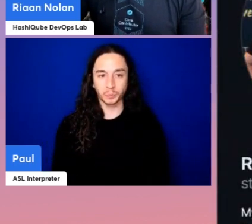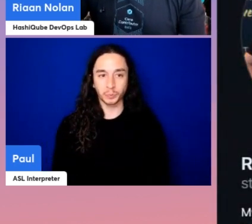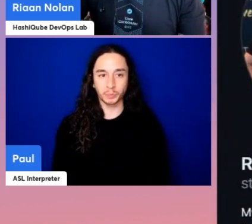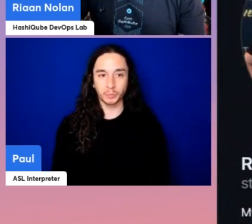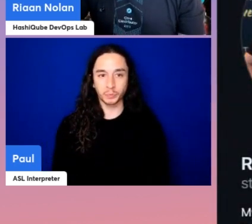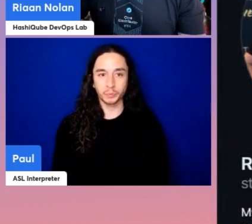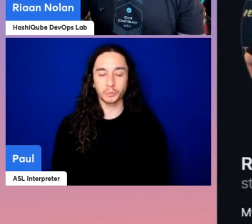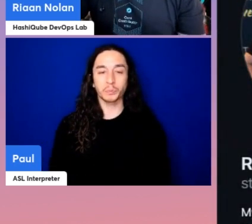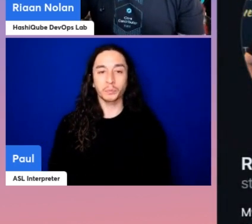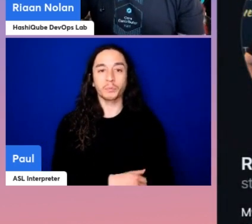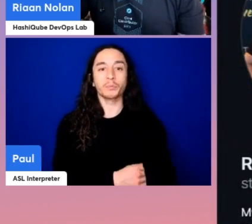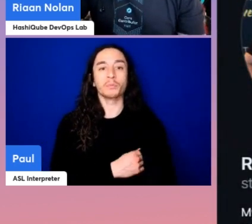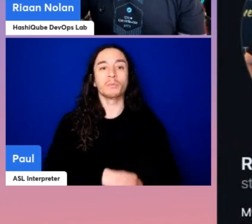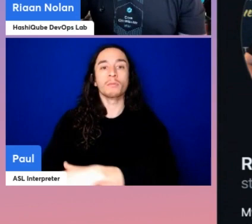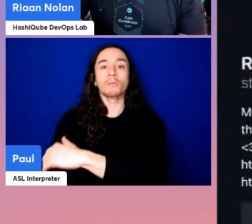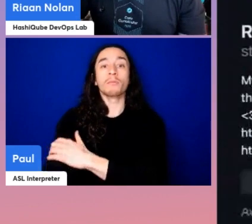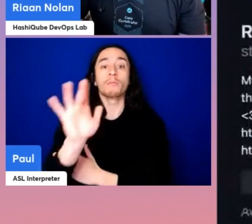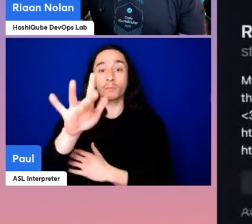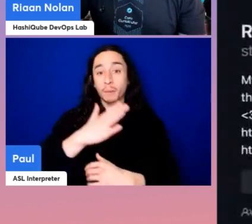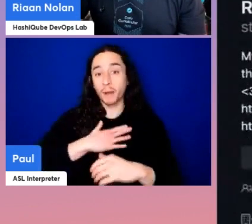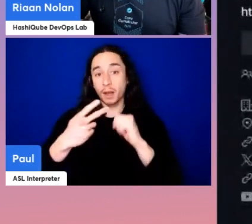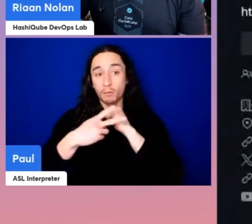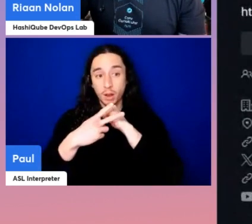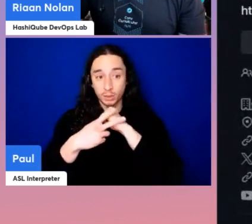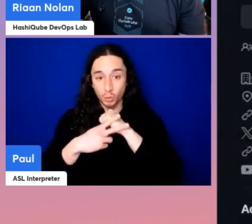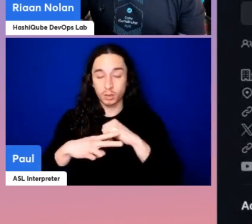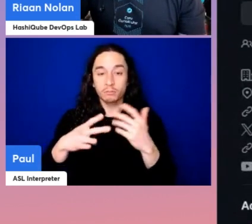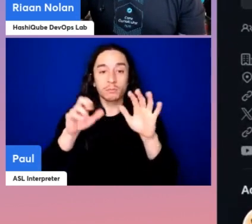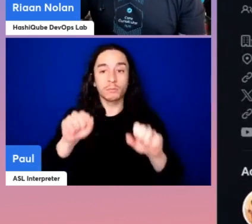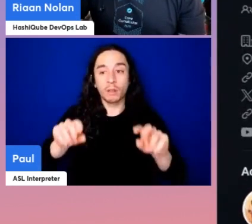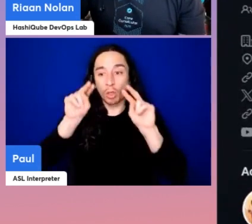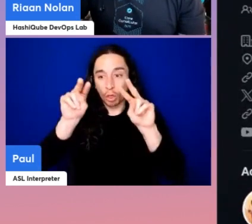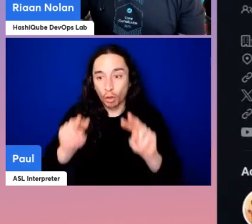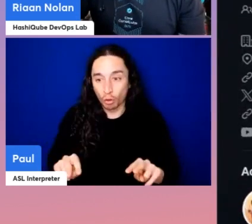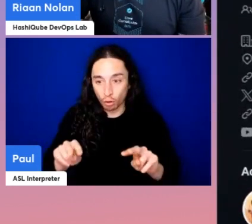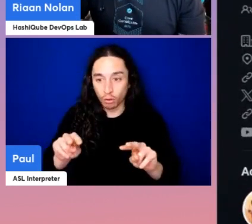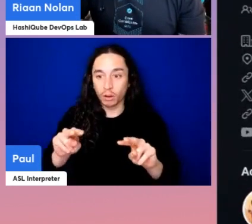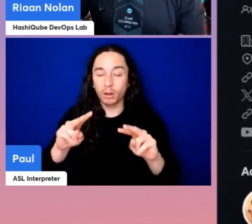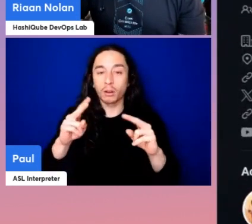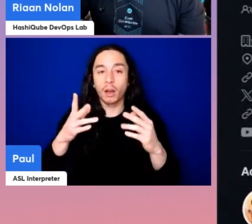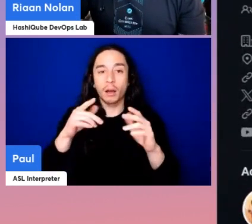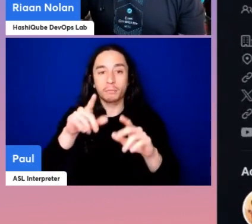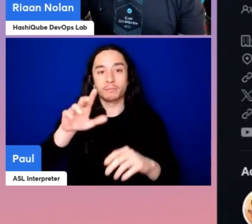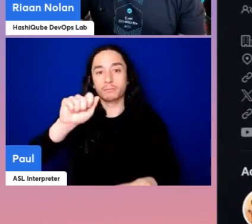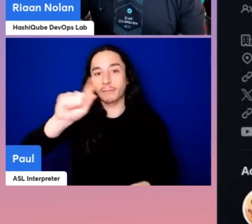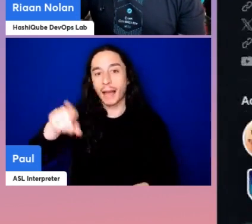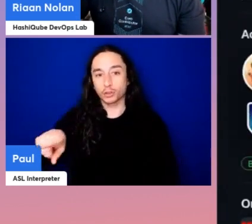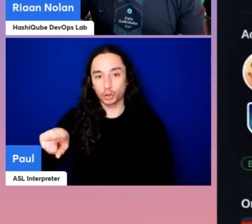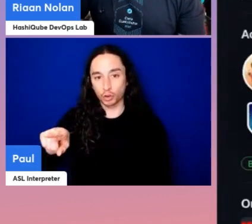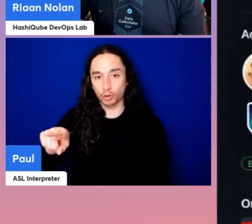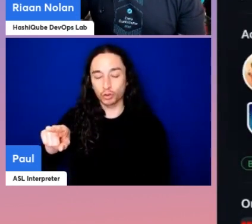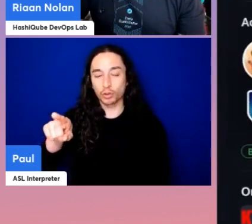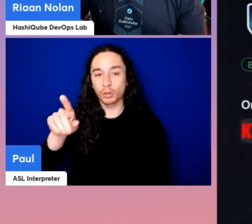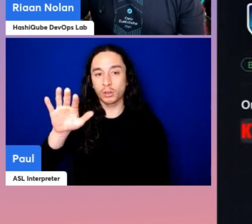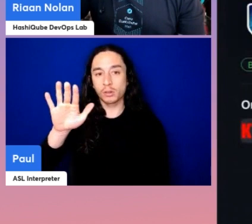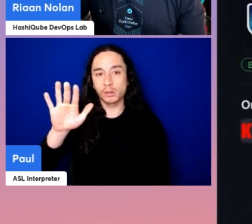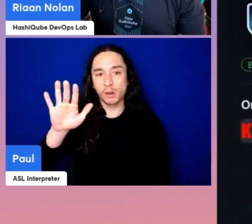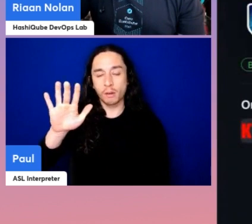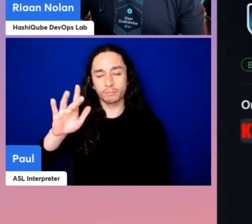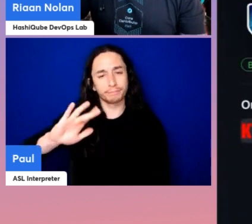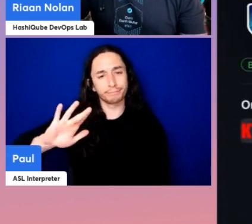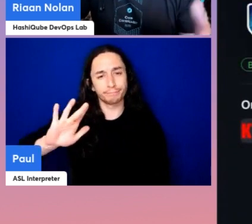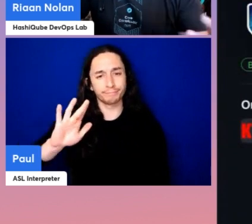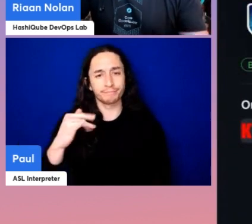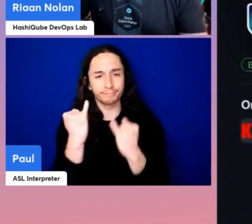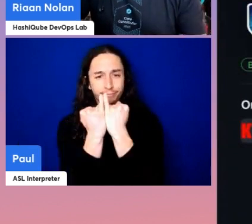and we go into my repositories, and we look at this Azure. I wonder if I pulled that in.